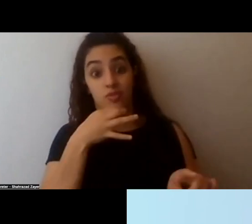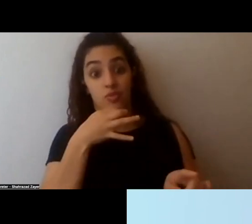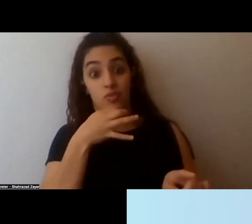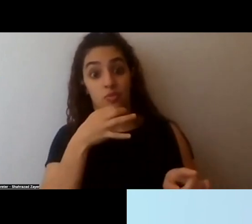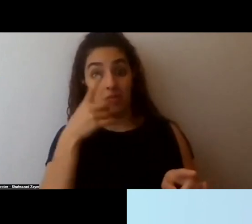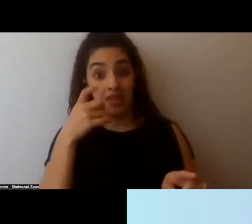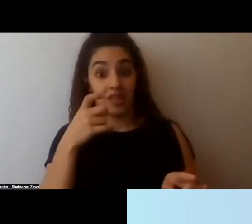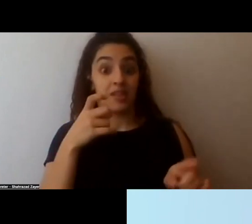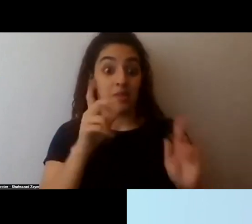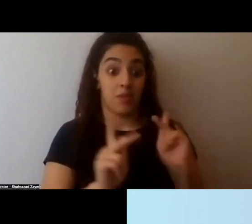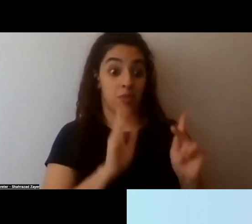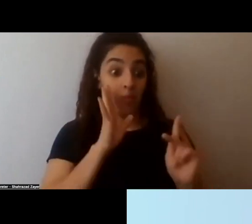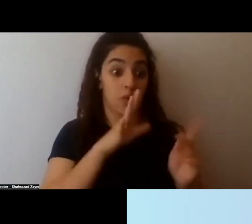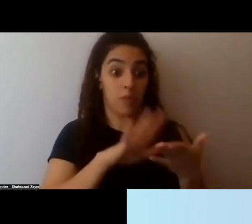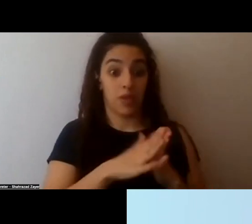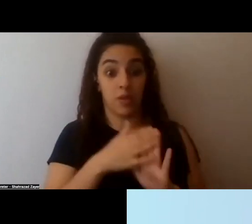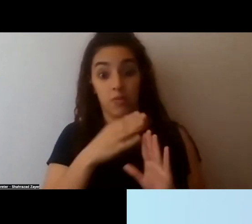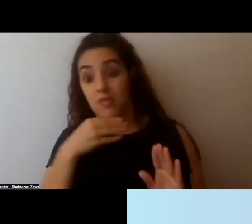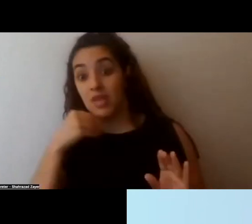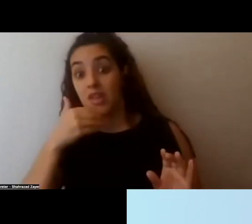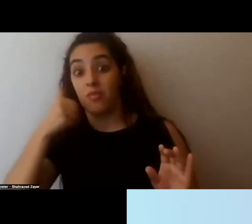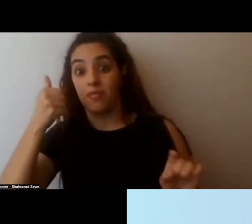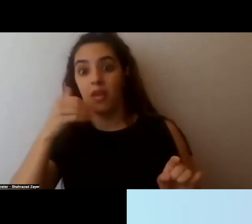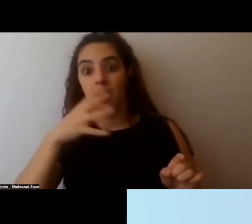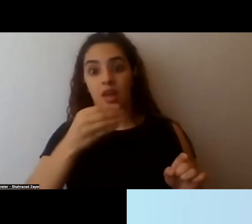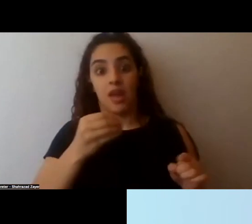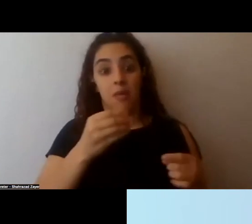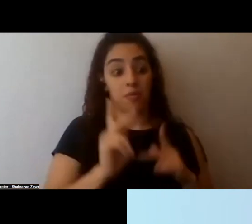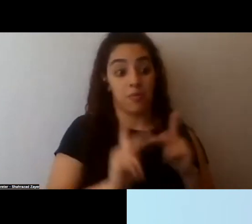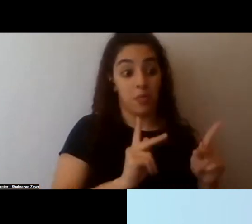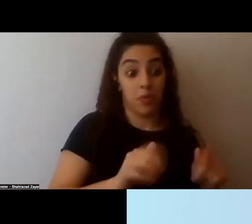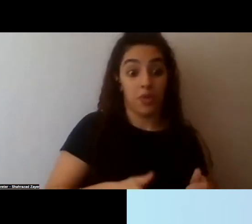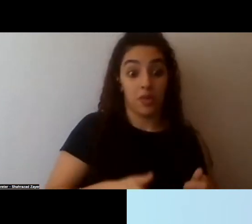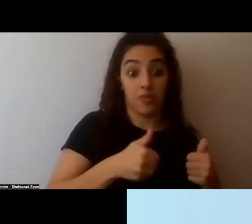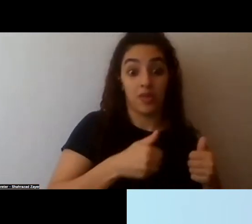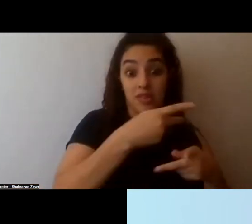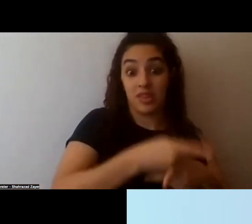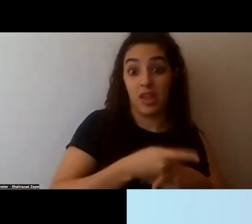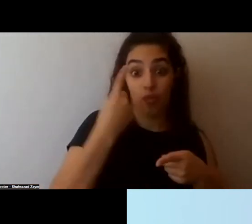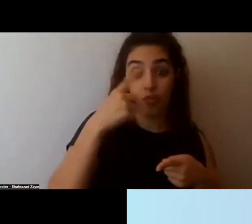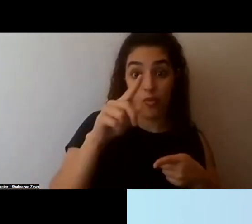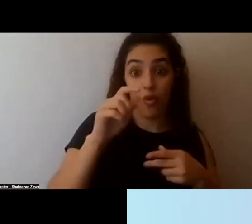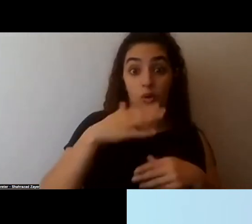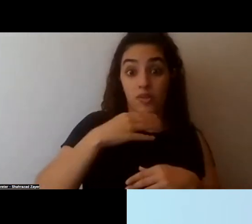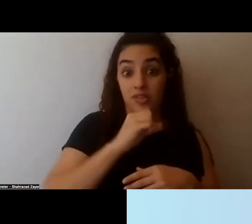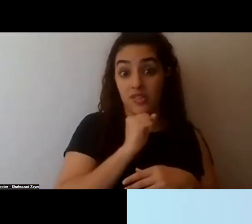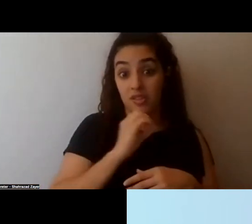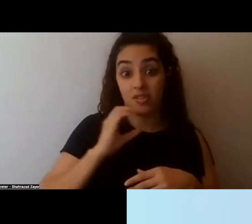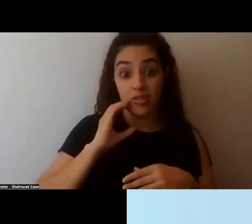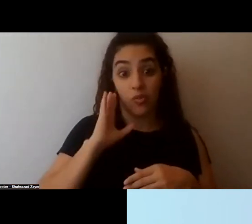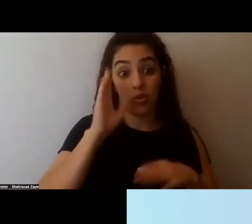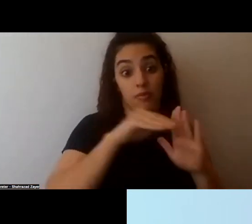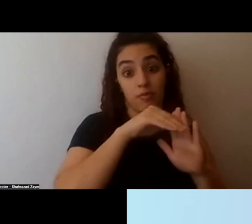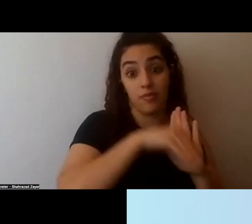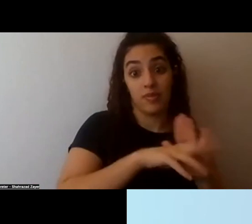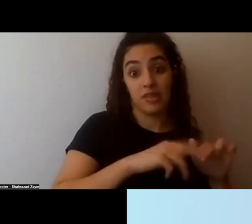and those existing to care for them decline in the county. It's an expensive place to live. I see that Dr. Tucker is